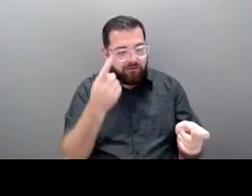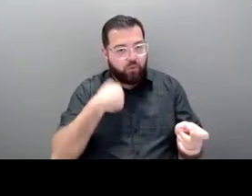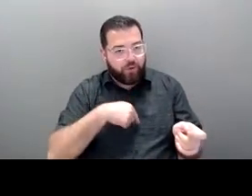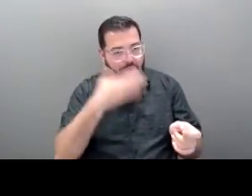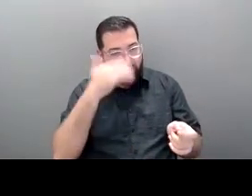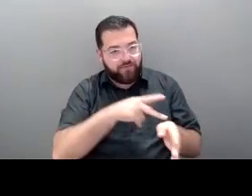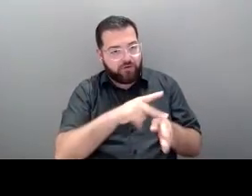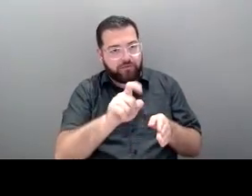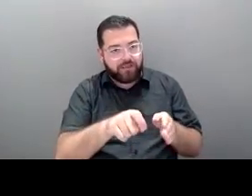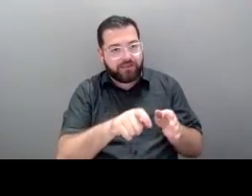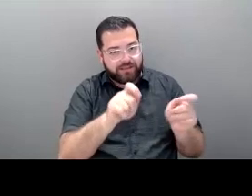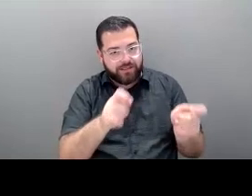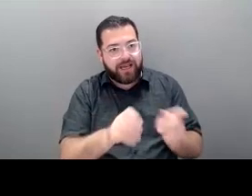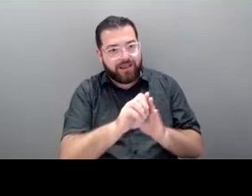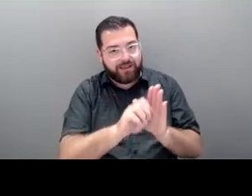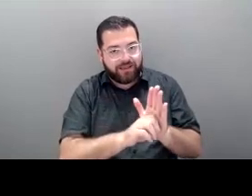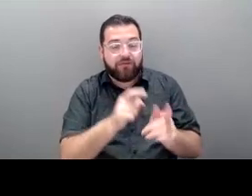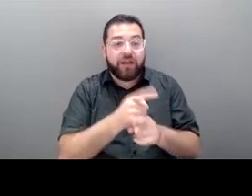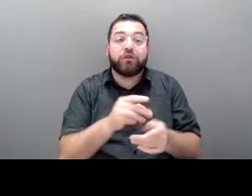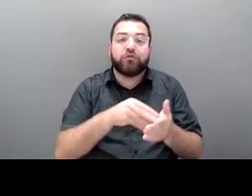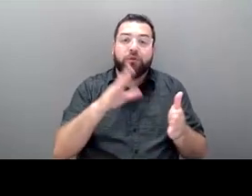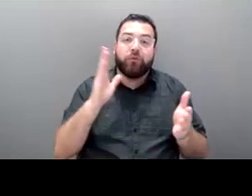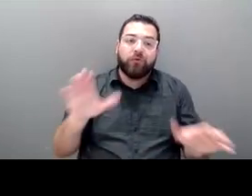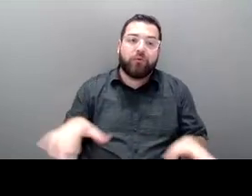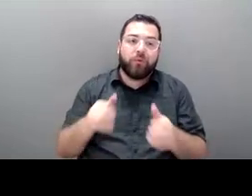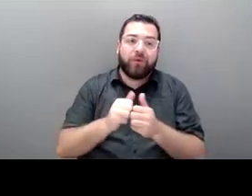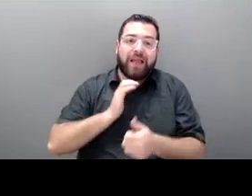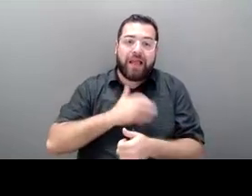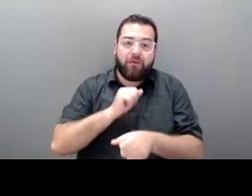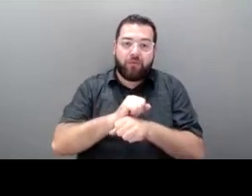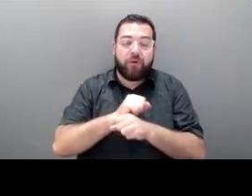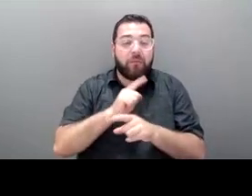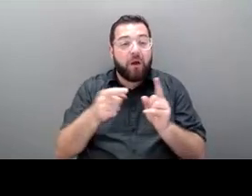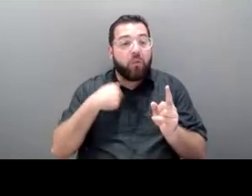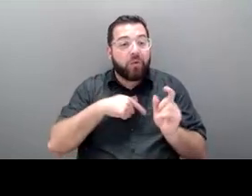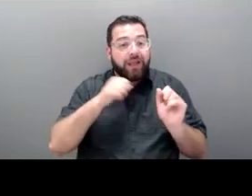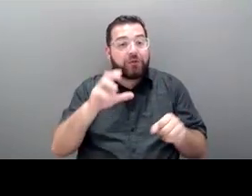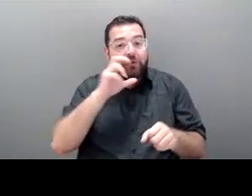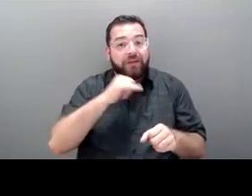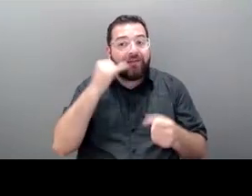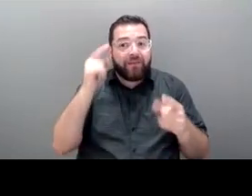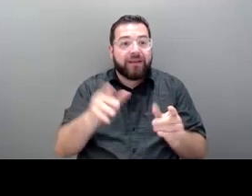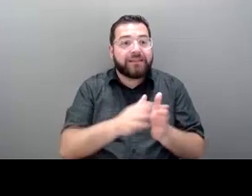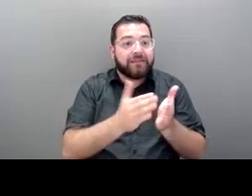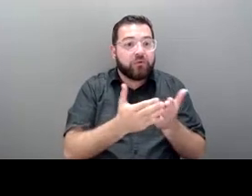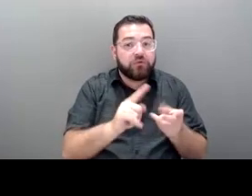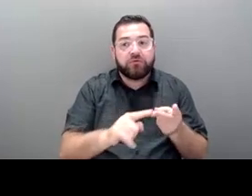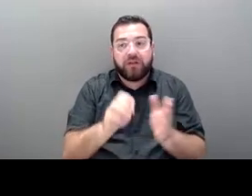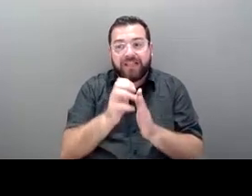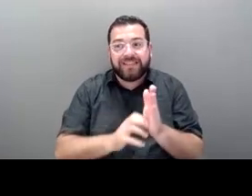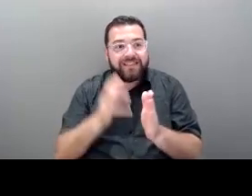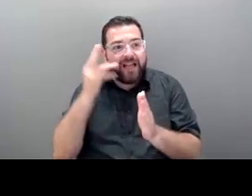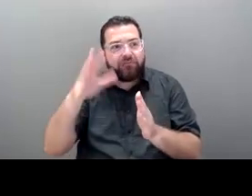mean, even though students are going to do it with our work, right? We can assume if, you know, if we have essays, if we have textbooks out there, students are going to do it. But as